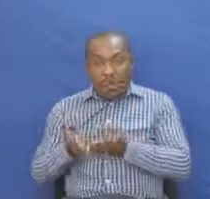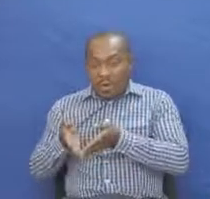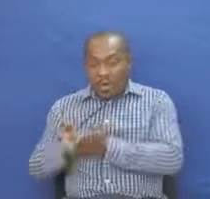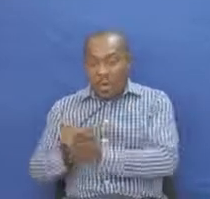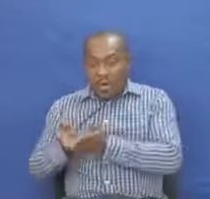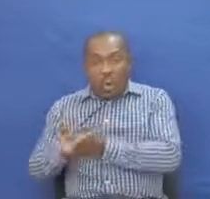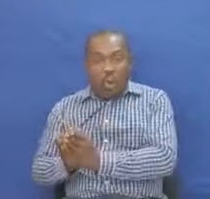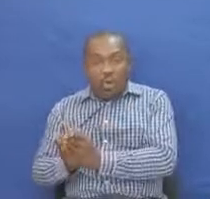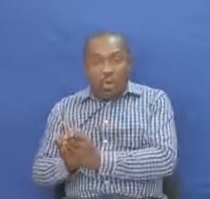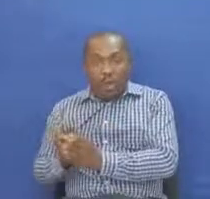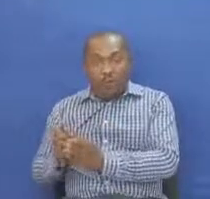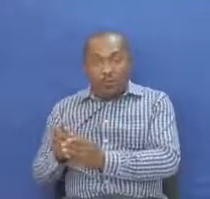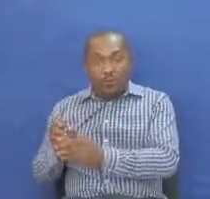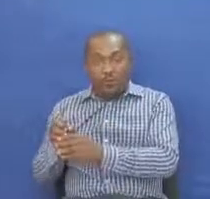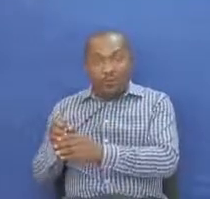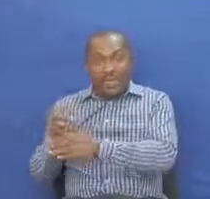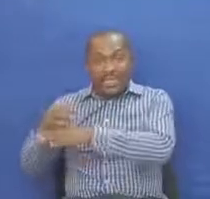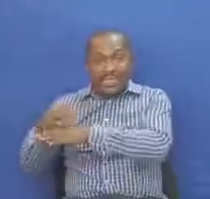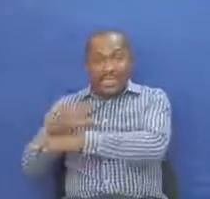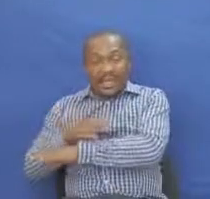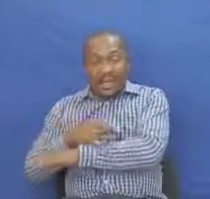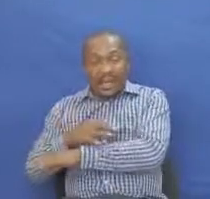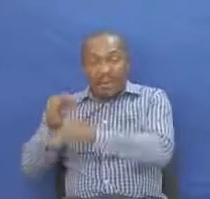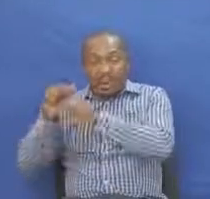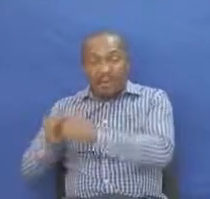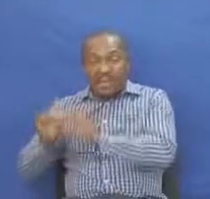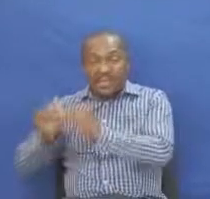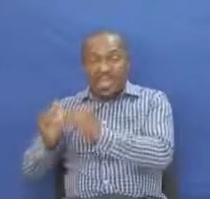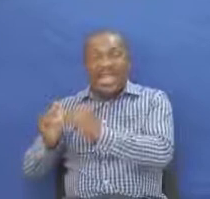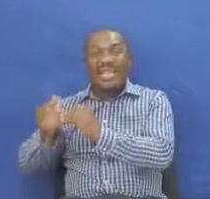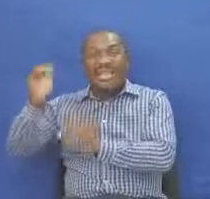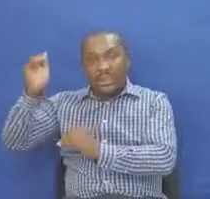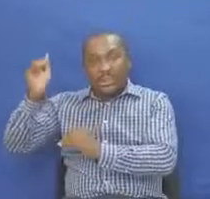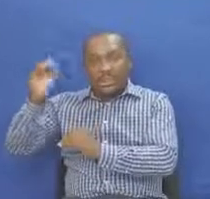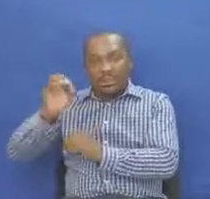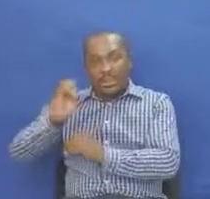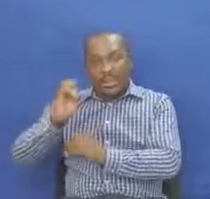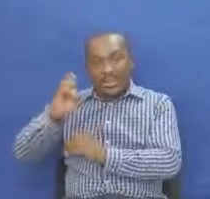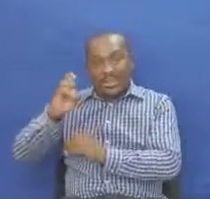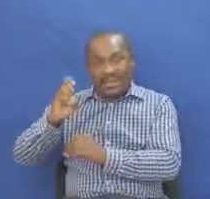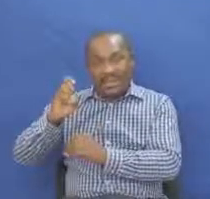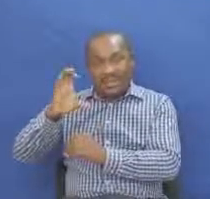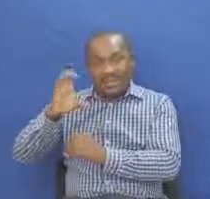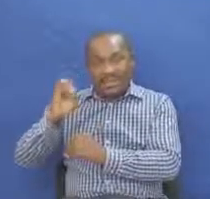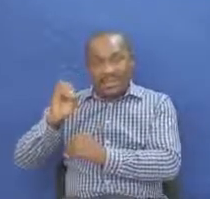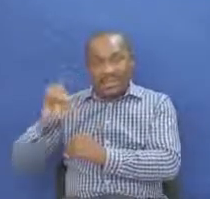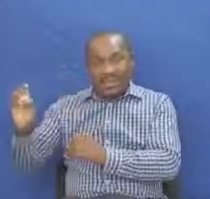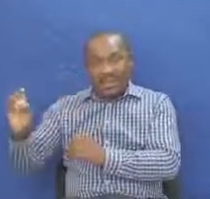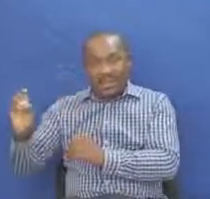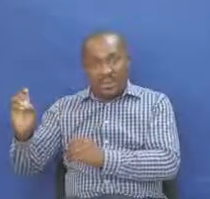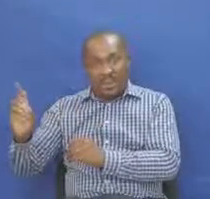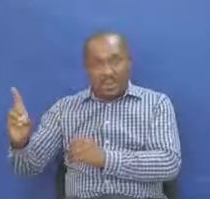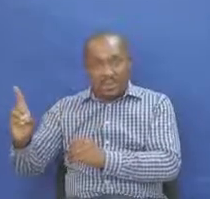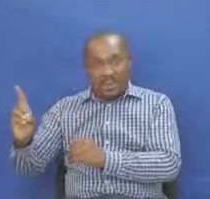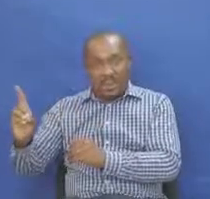the new cells being formed must exceed the number of cells which are killed. So when the rate of cells